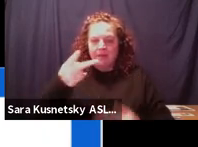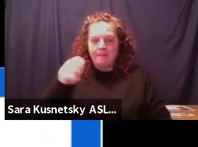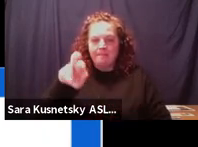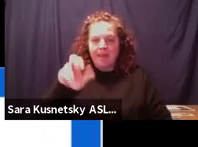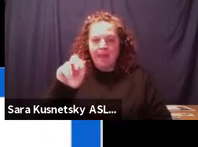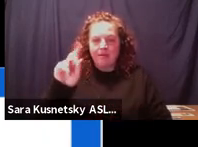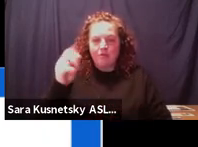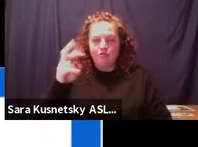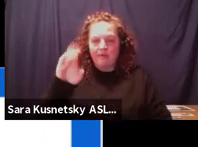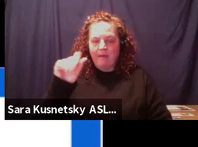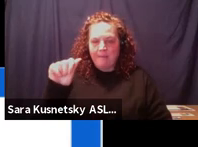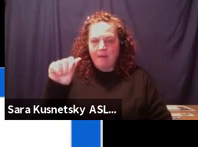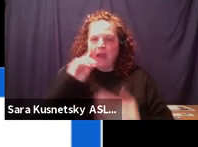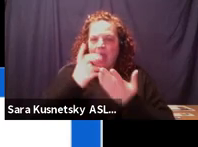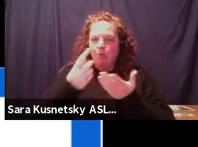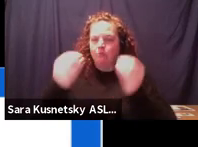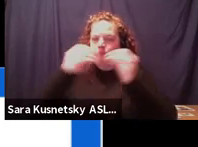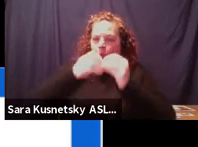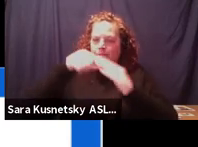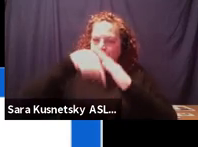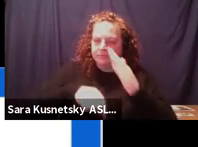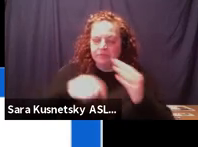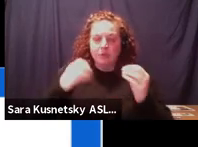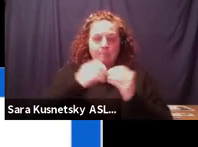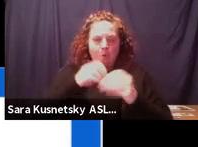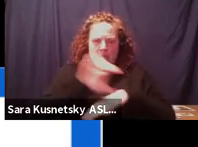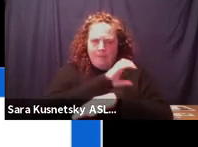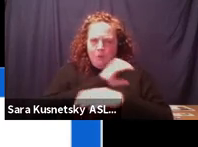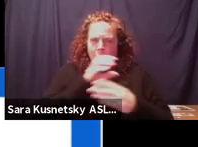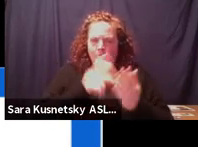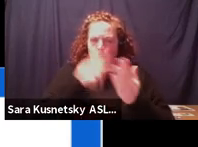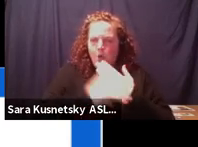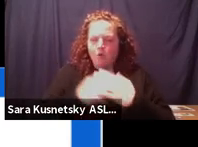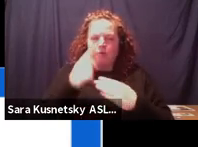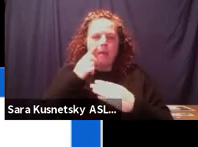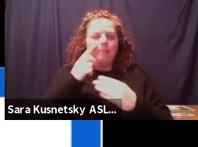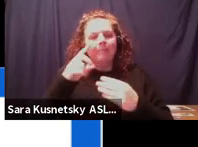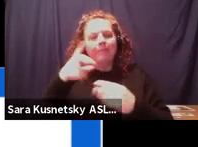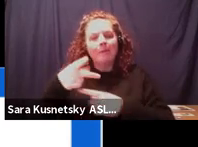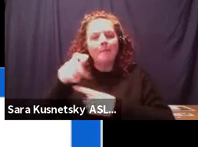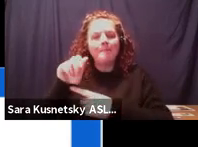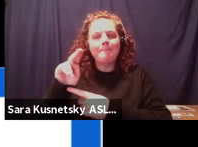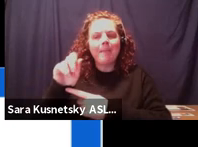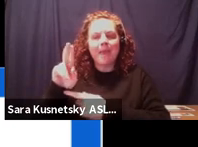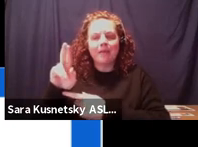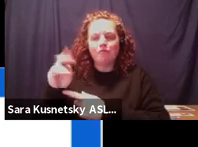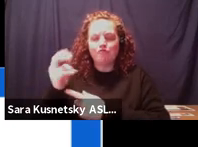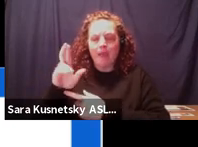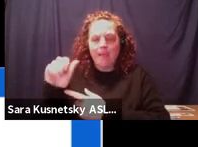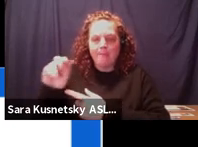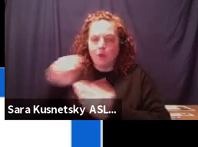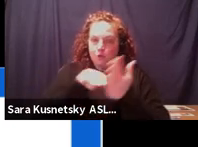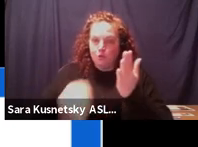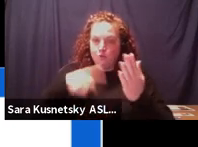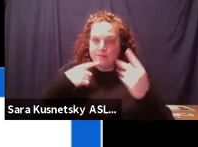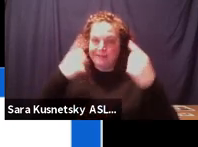actively implementing a new software program called Panorama Student Success. Panorama Student Success is a unified system